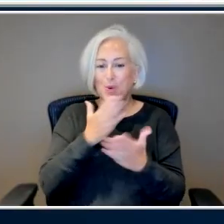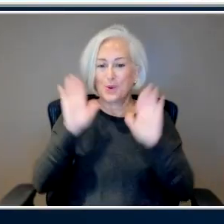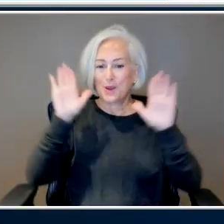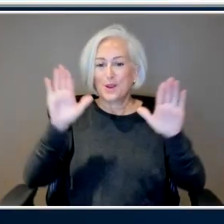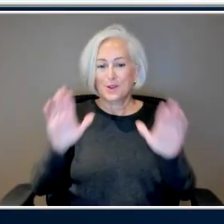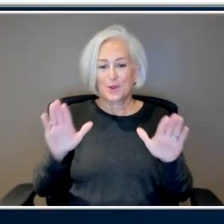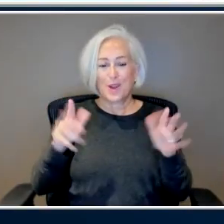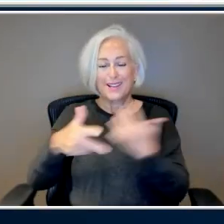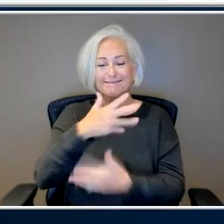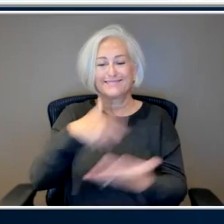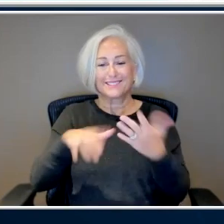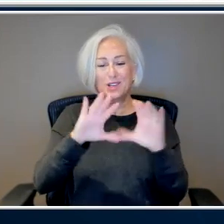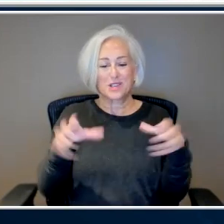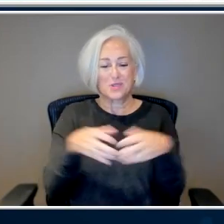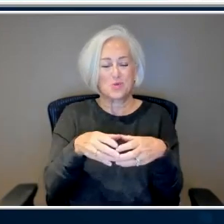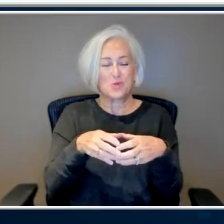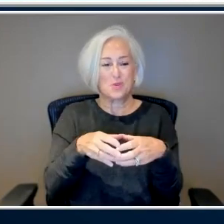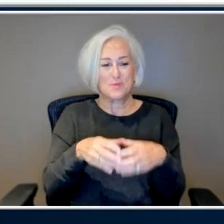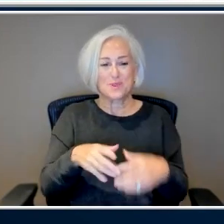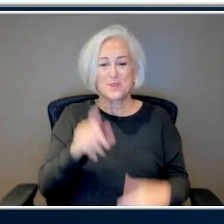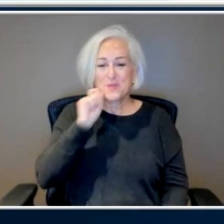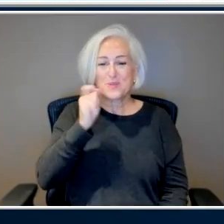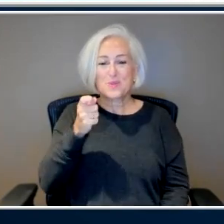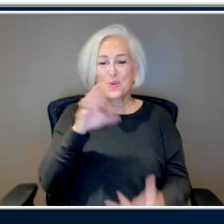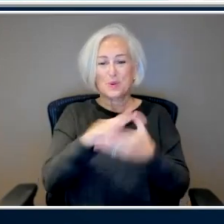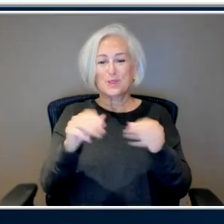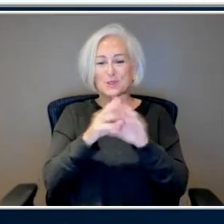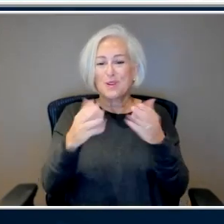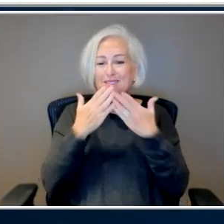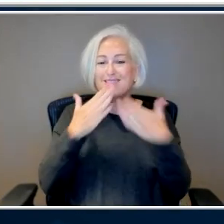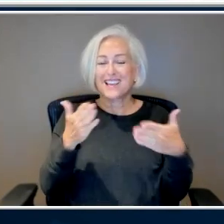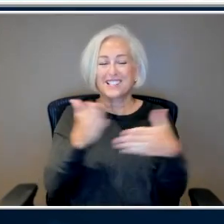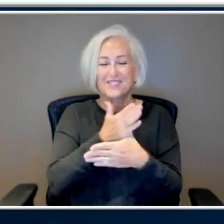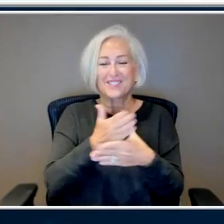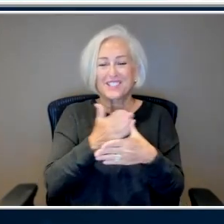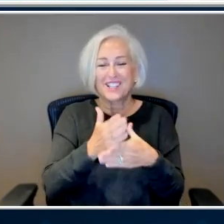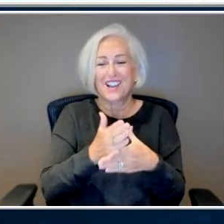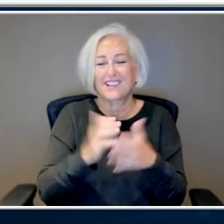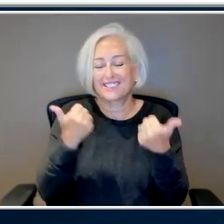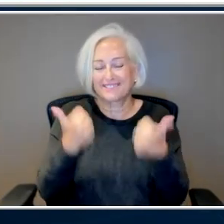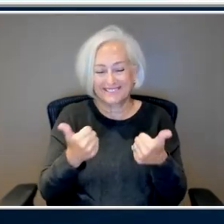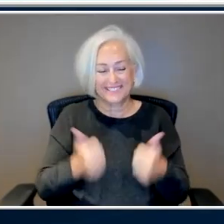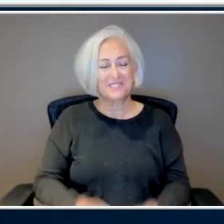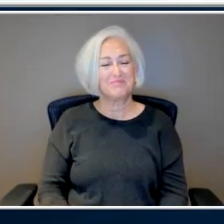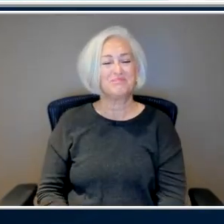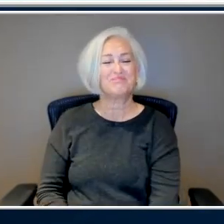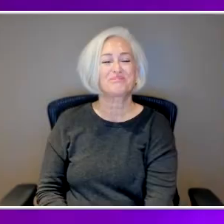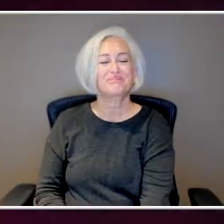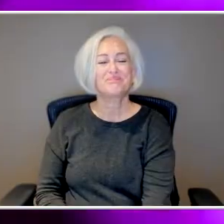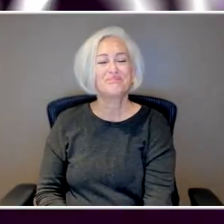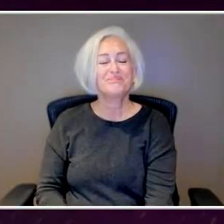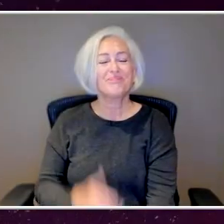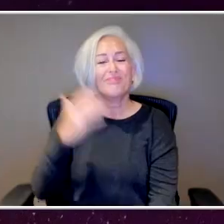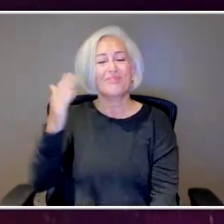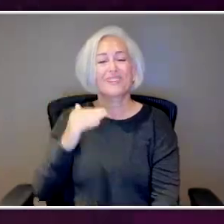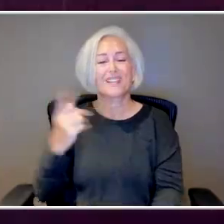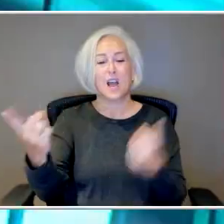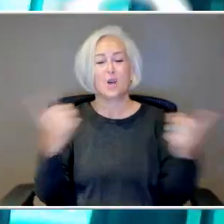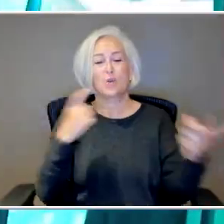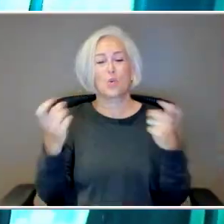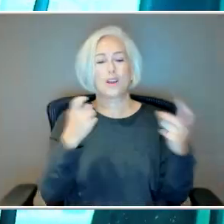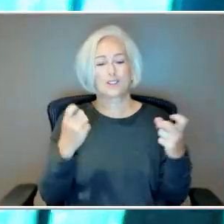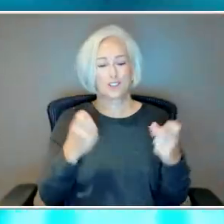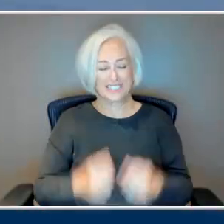such a cool story. I'm so glad we got to share that this morning. That's fantastic. I do want to get to some questions from our viewers, though, if